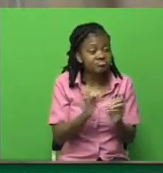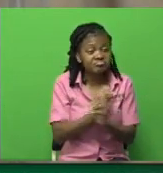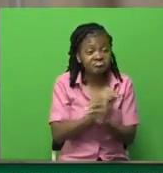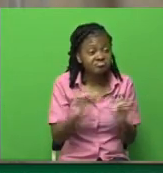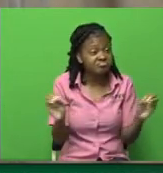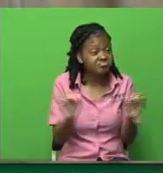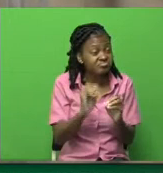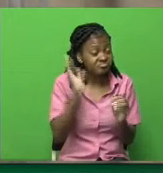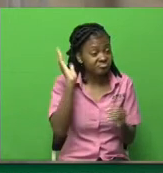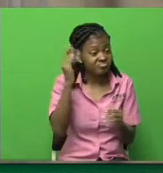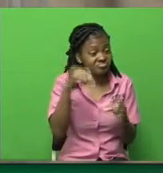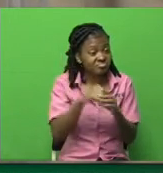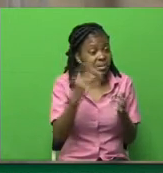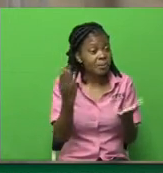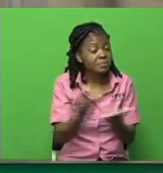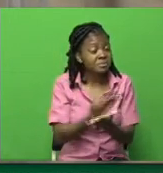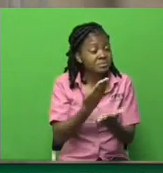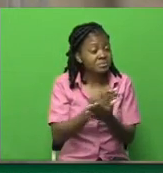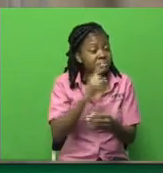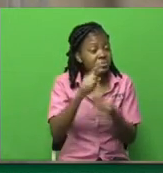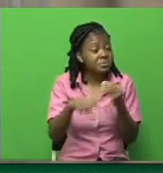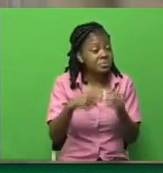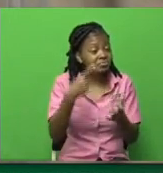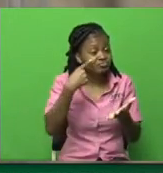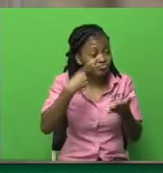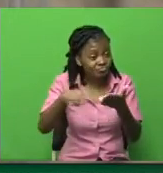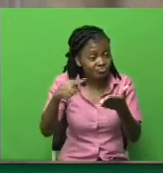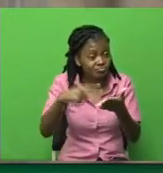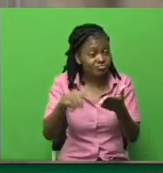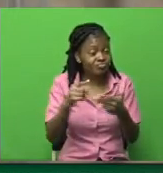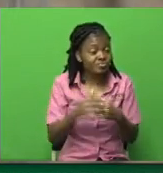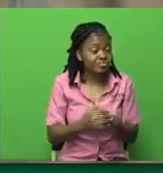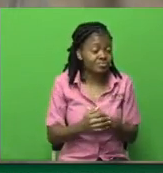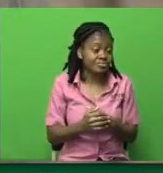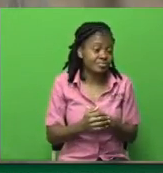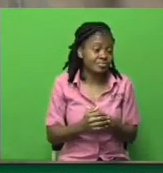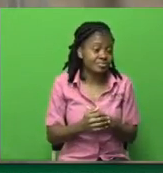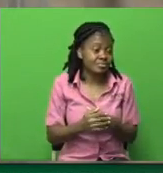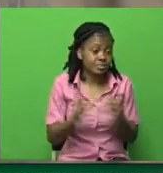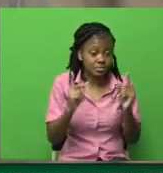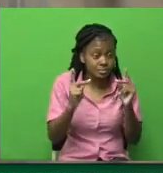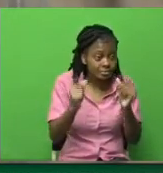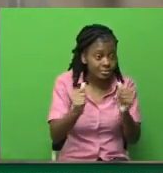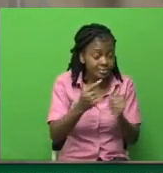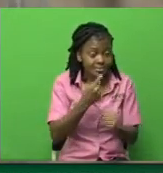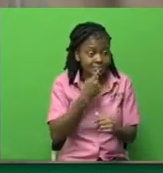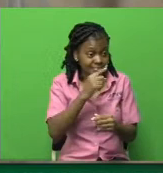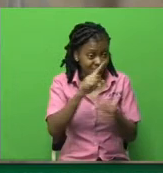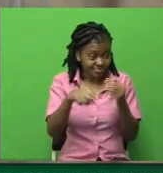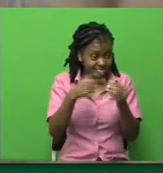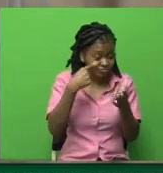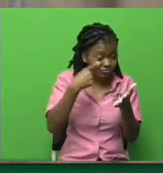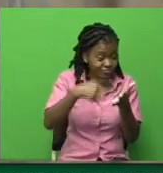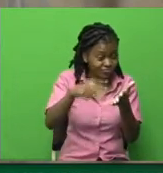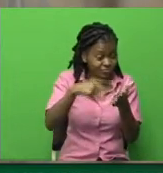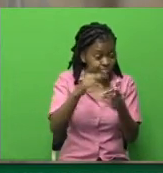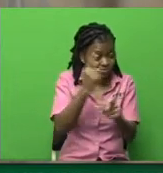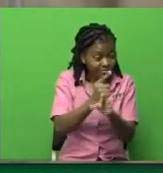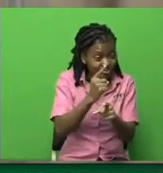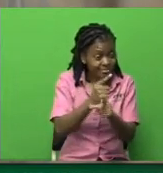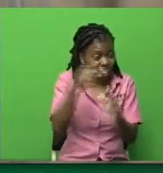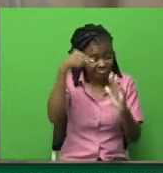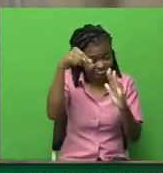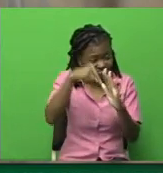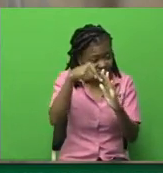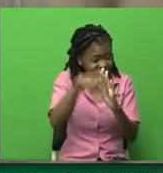the budget statement and when you look Madam speaker and a member for separia told us the devil is in the details when you look at the allocations